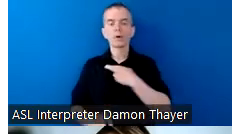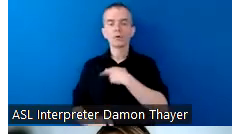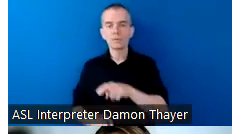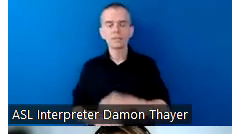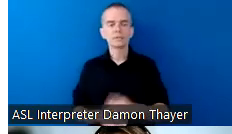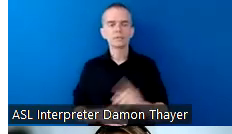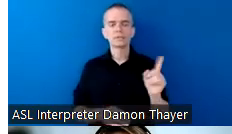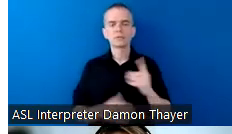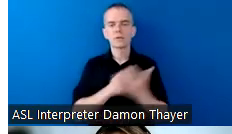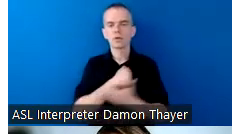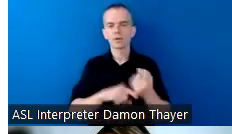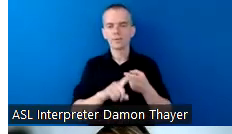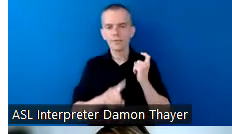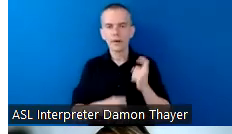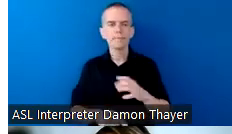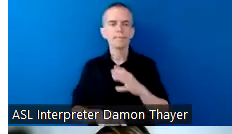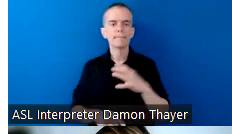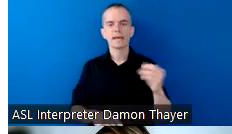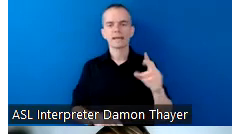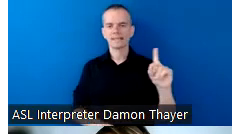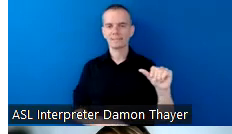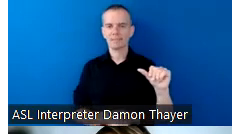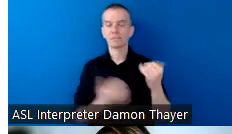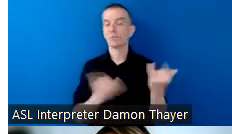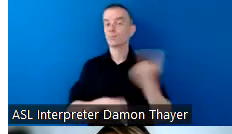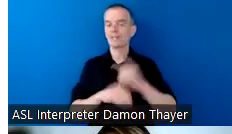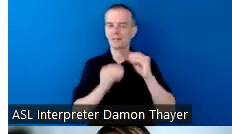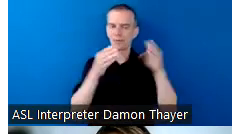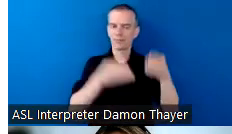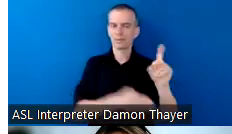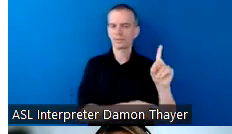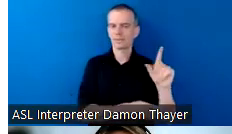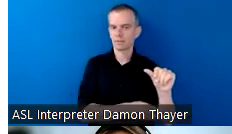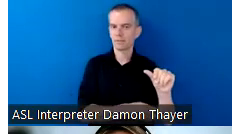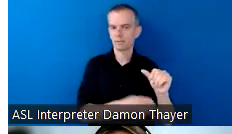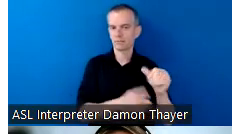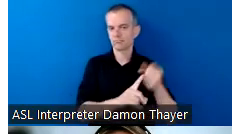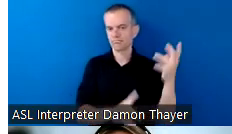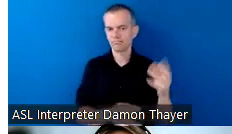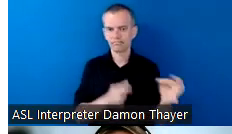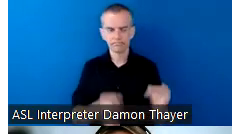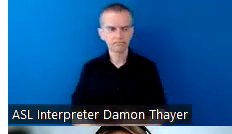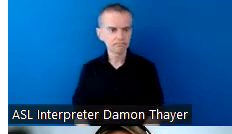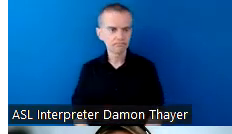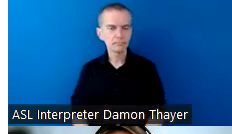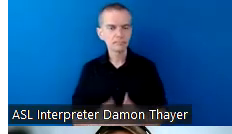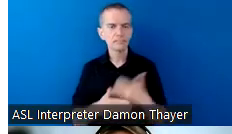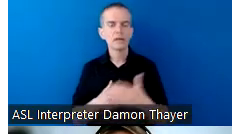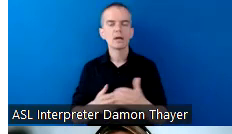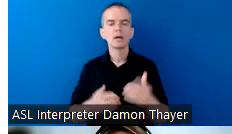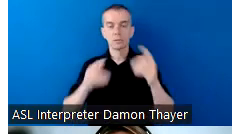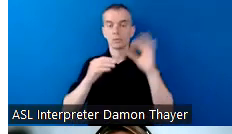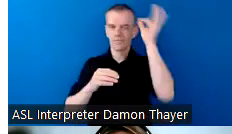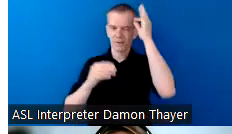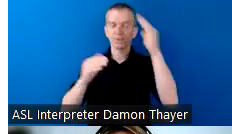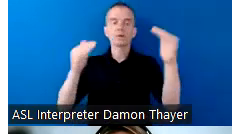national origin, and disability, and that's what we'll be focusing on mostly today. Next slide. And then in Oregon, we